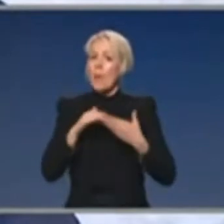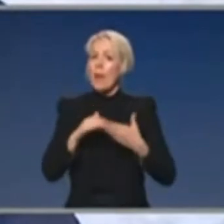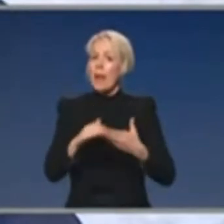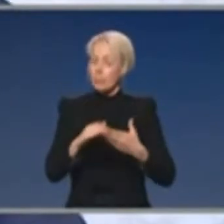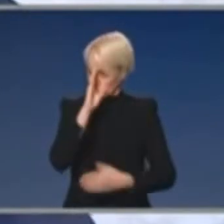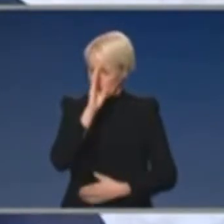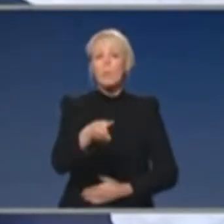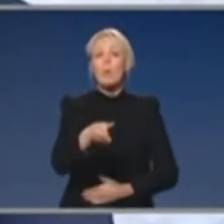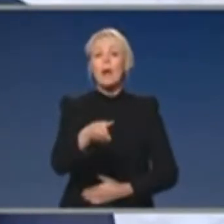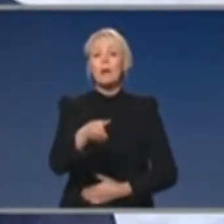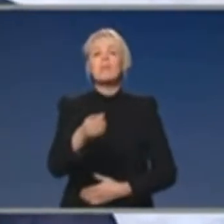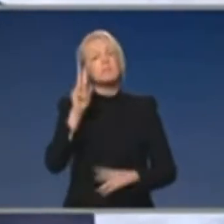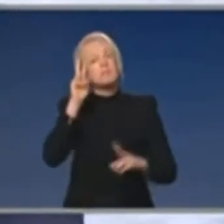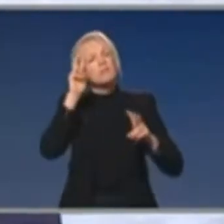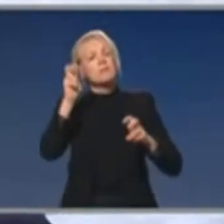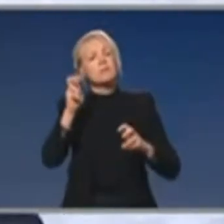467 or